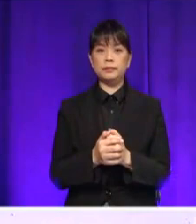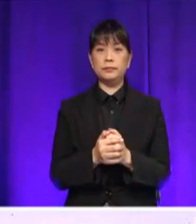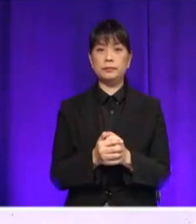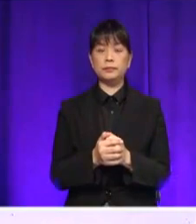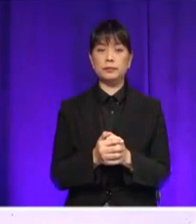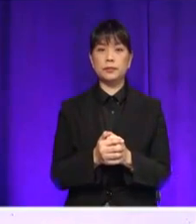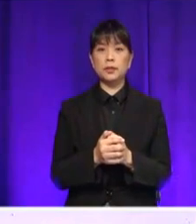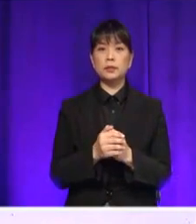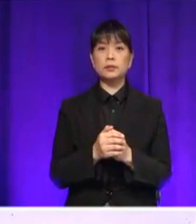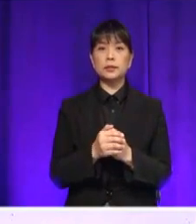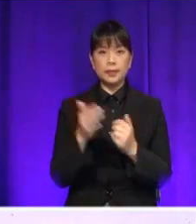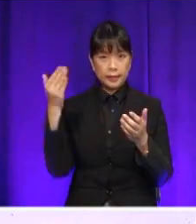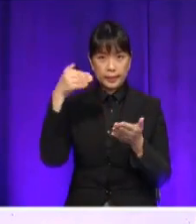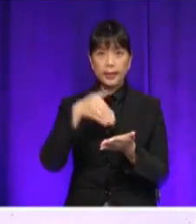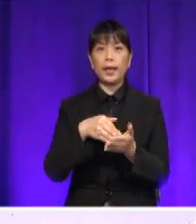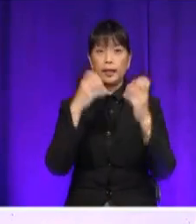Oh,